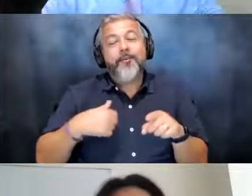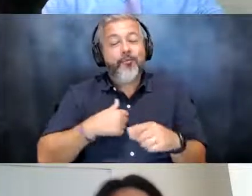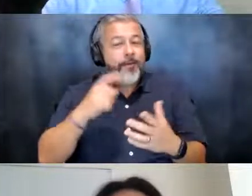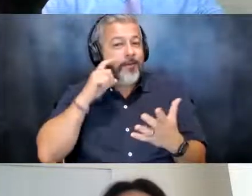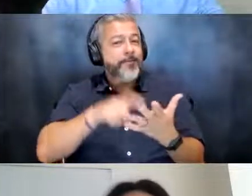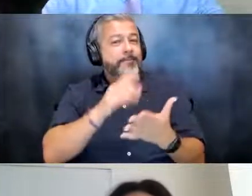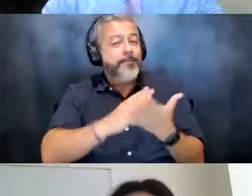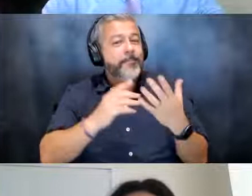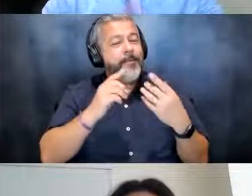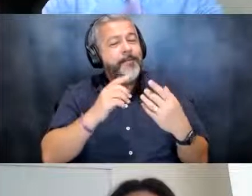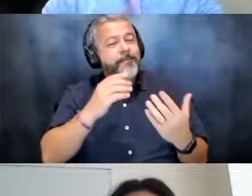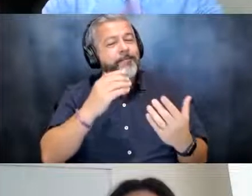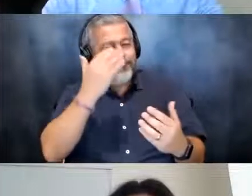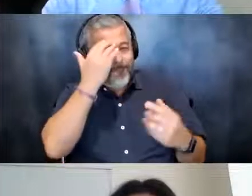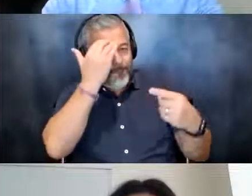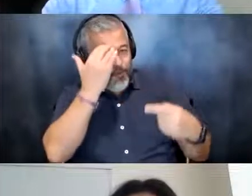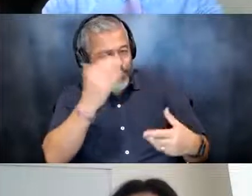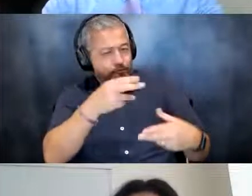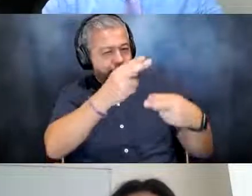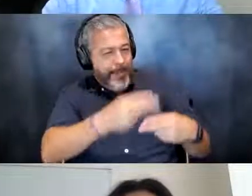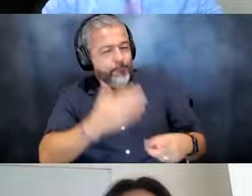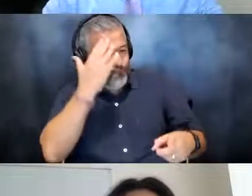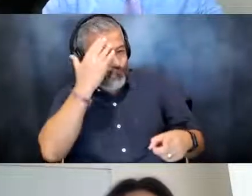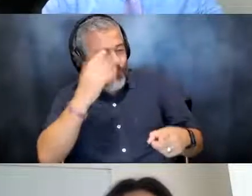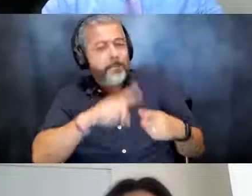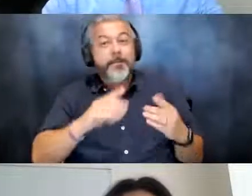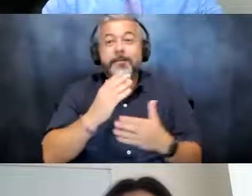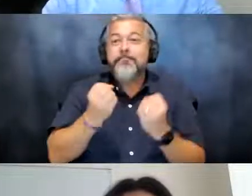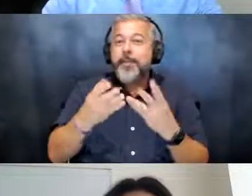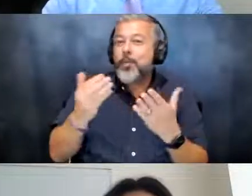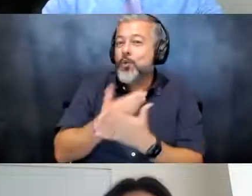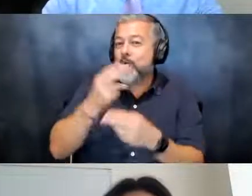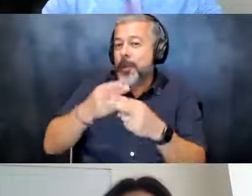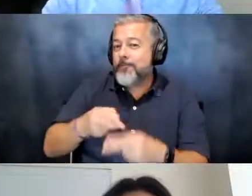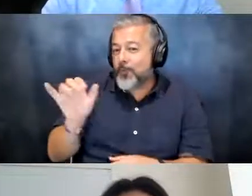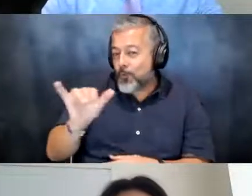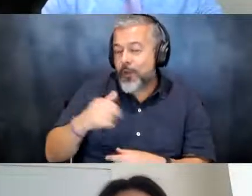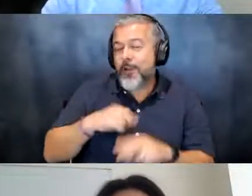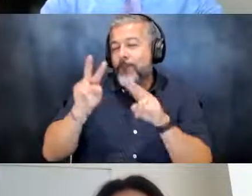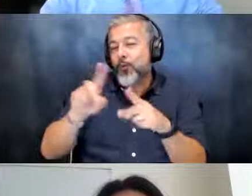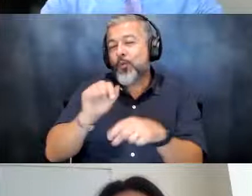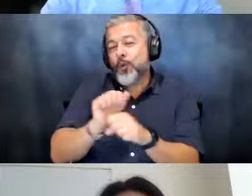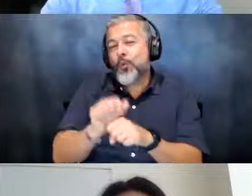but also a lot of great new ones. So thank you so much, and looking forward to speaking with you all.